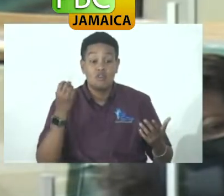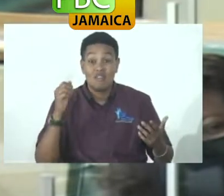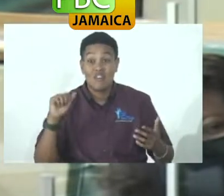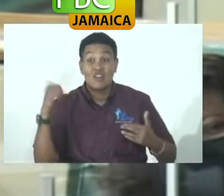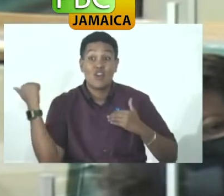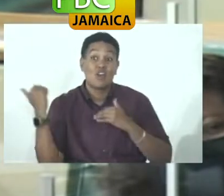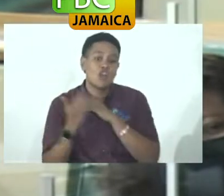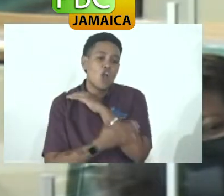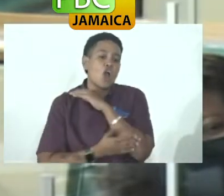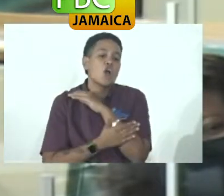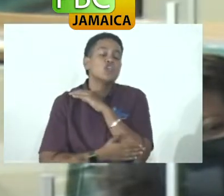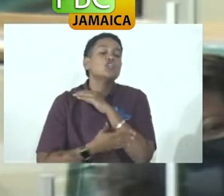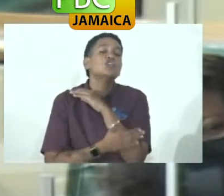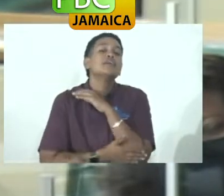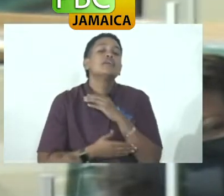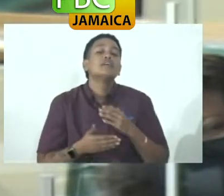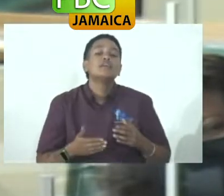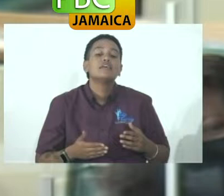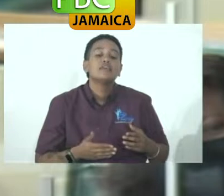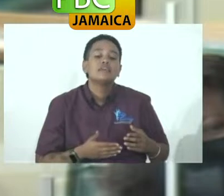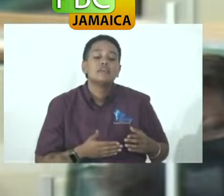country, that these